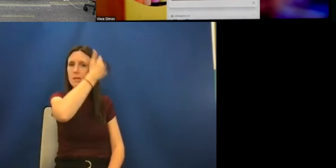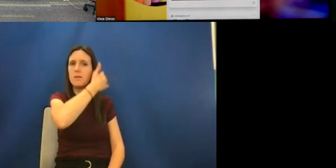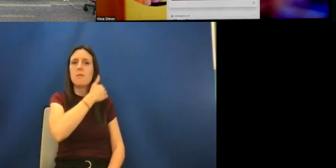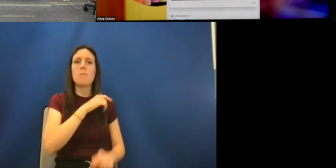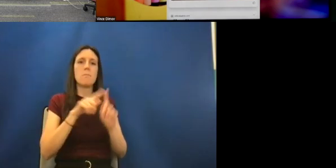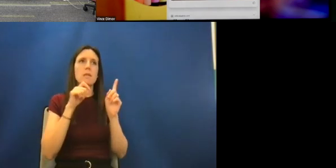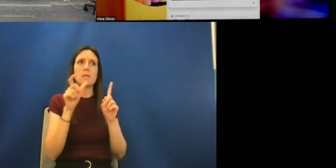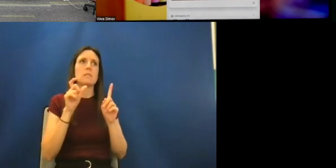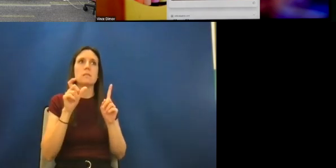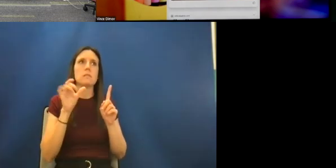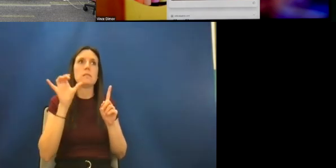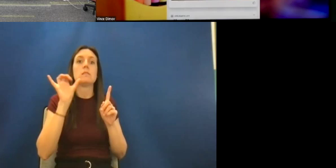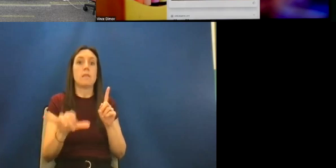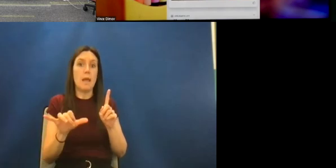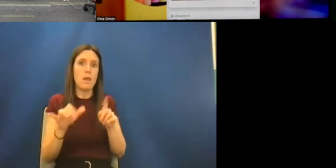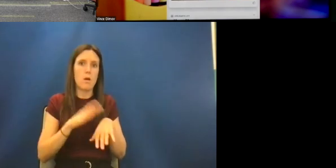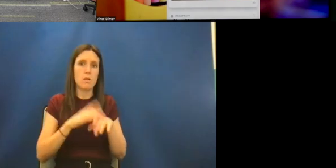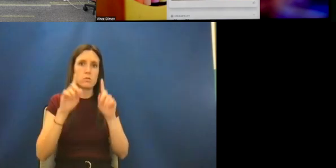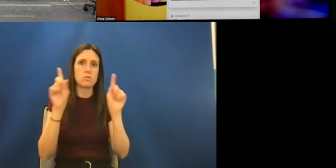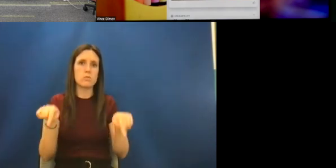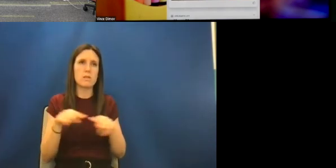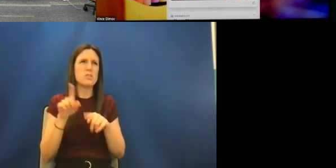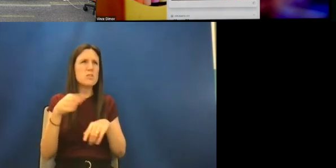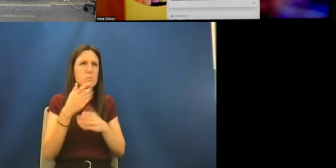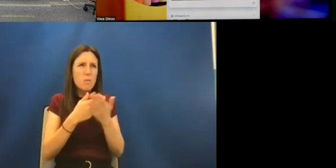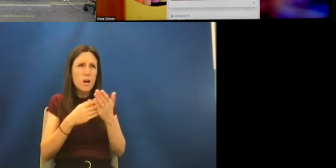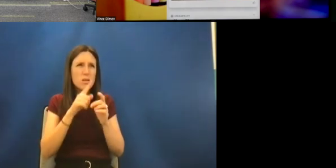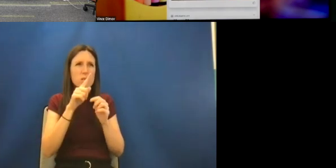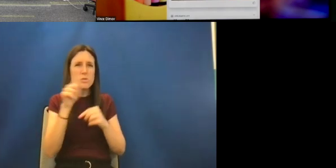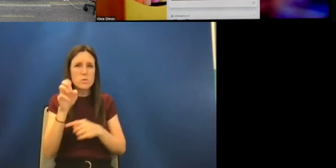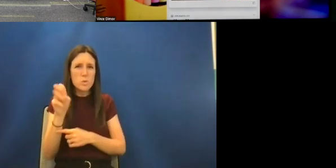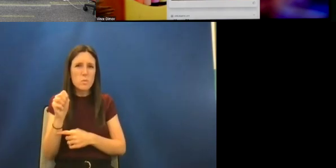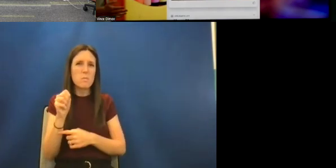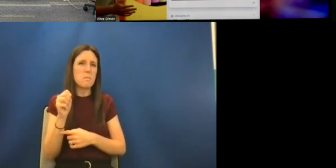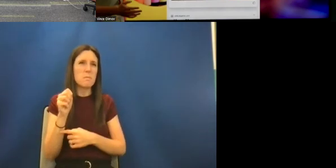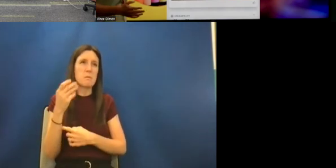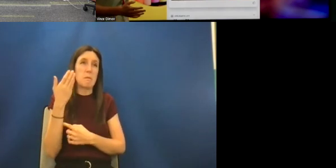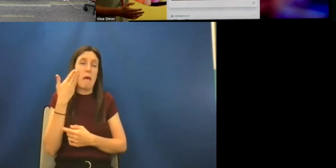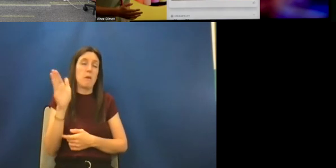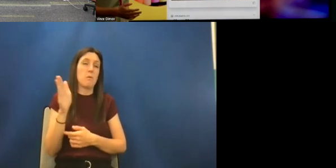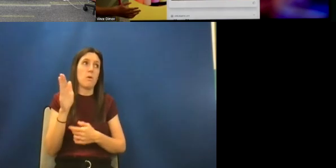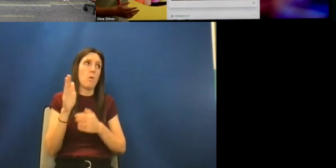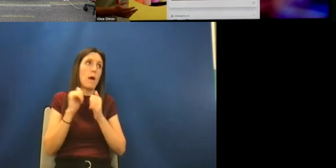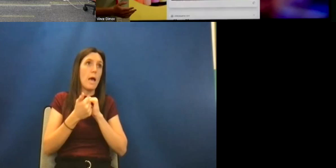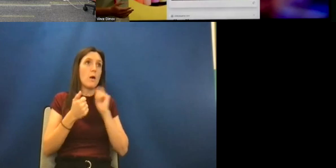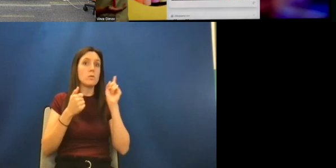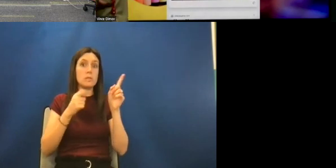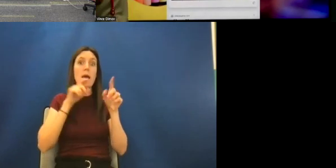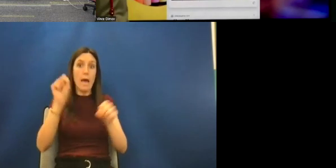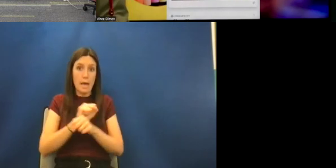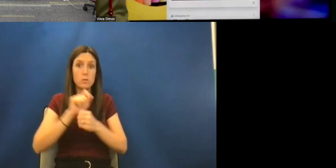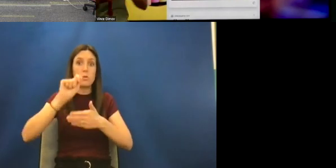stay on the screen, like it's just part of Zoom. I don't know how to like make it so she's actually writing on my whiteboard with